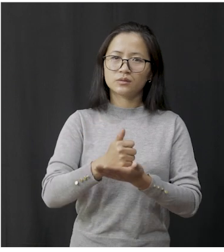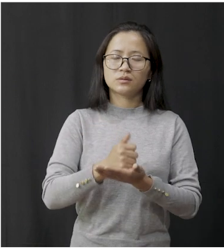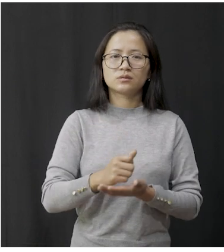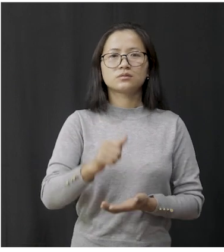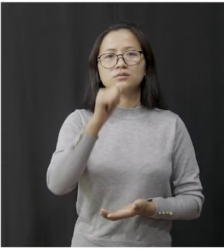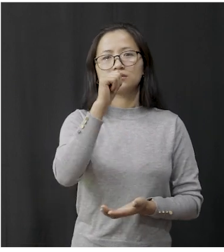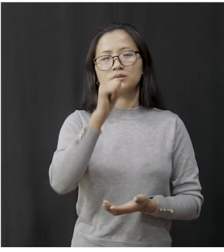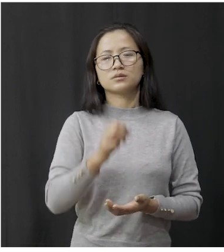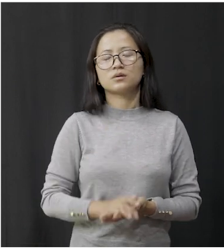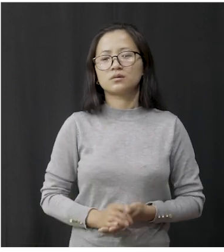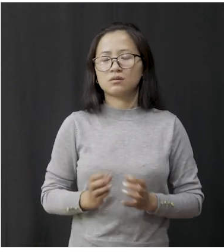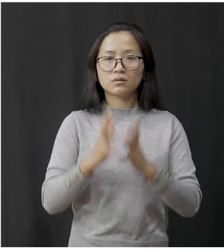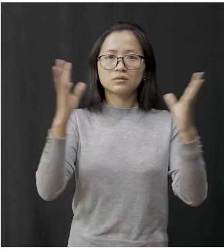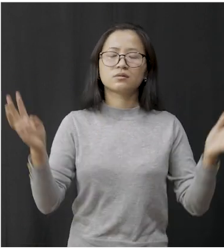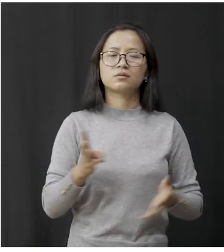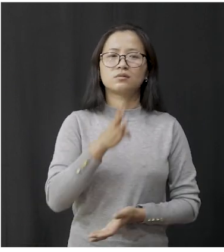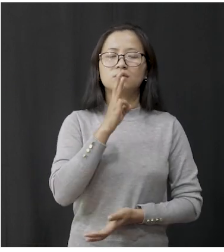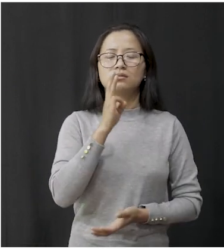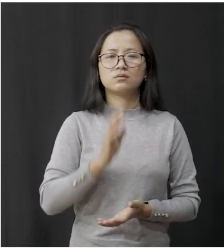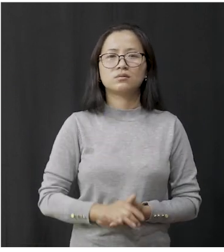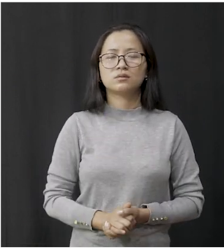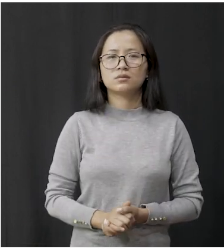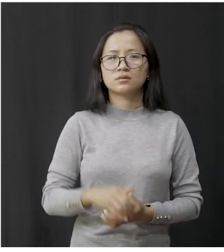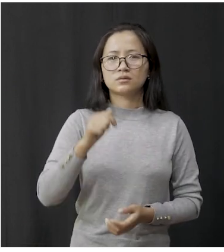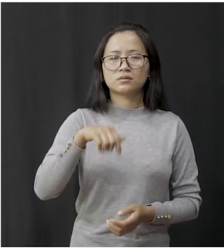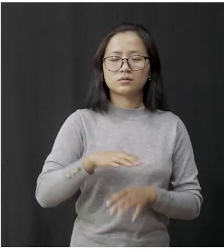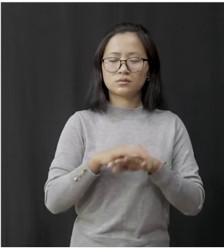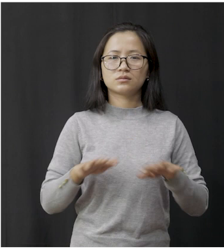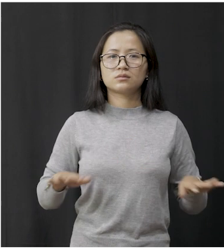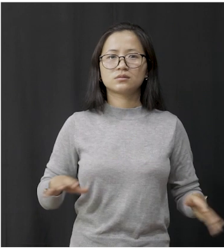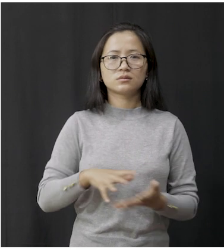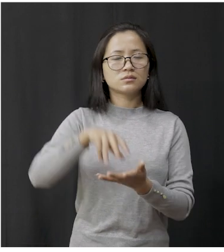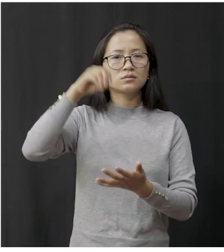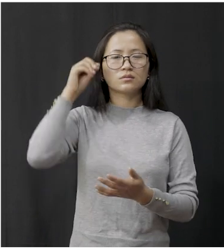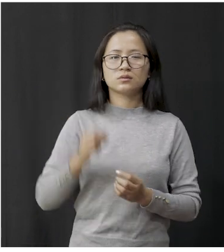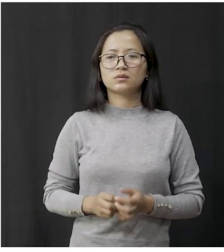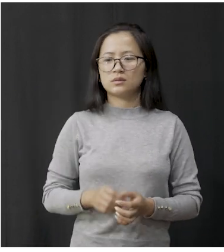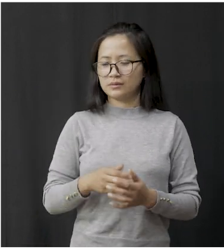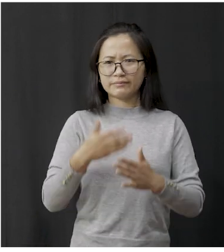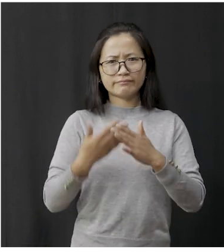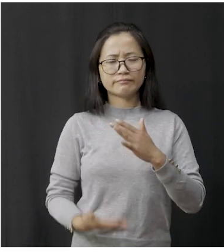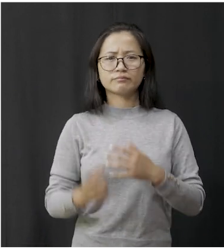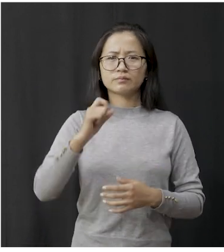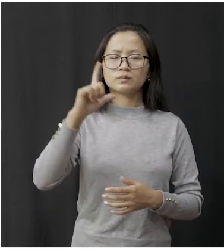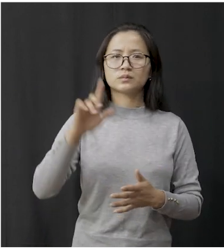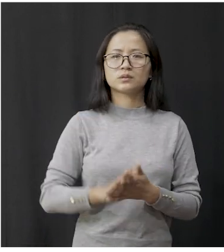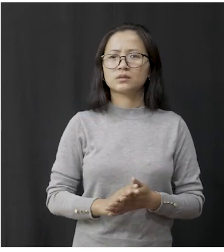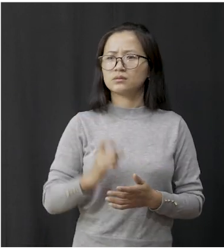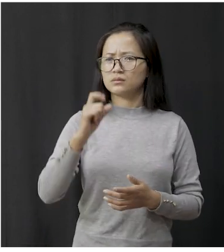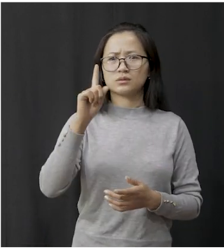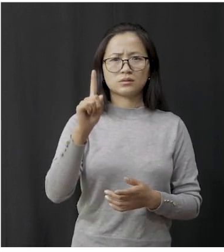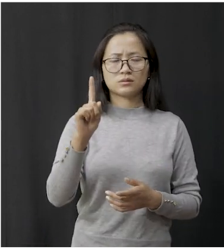drink plenty of water. Now, students, you have learned in your lower class, when you were in